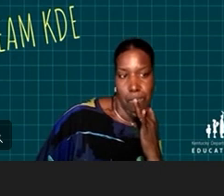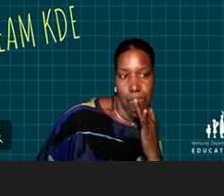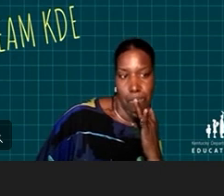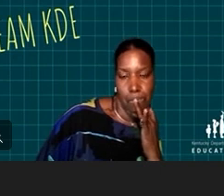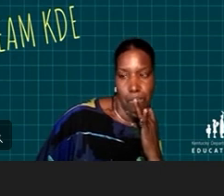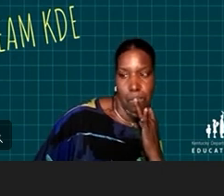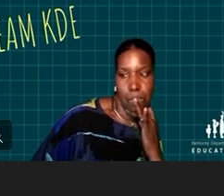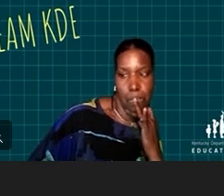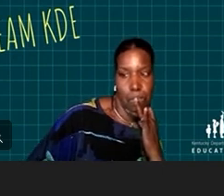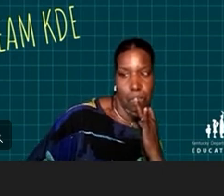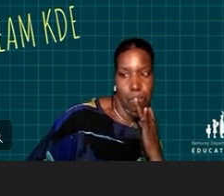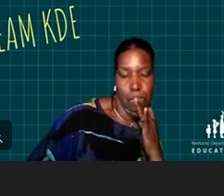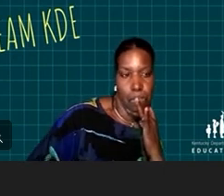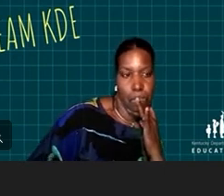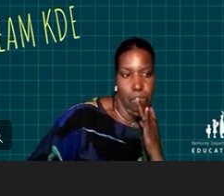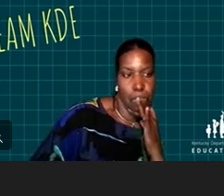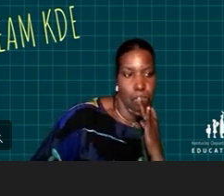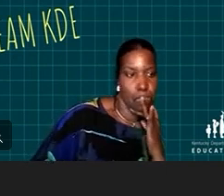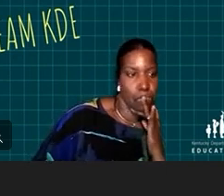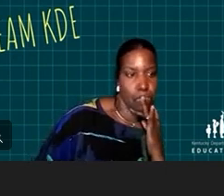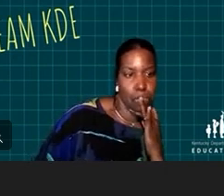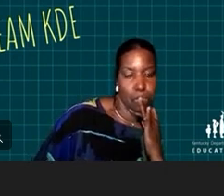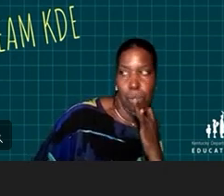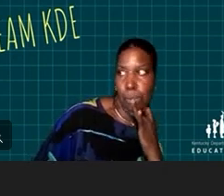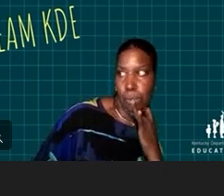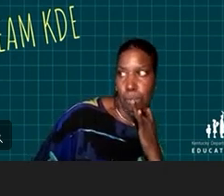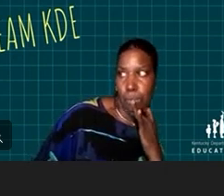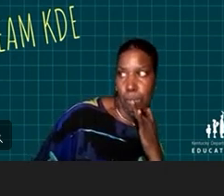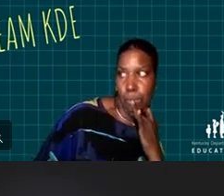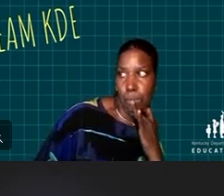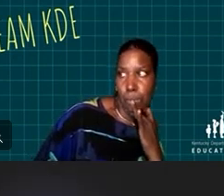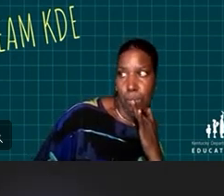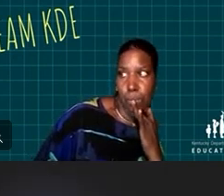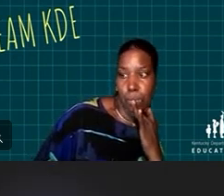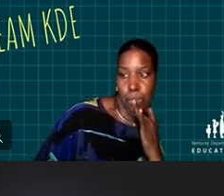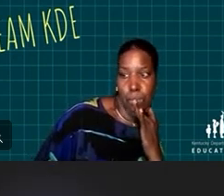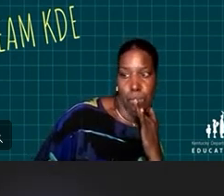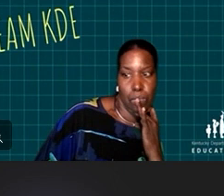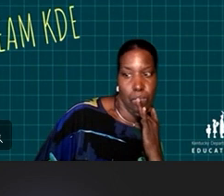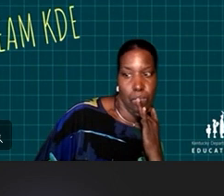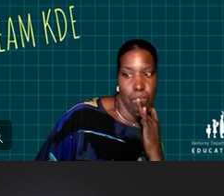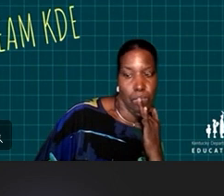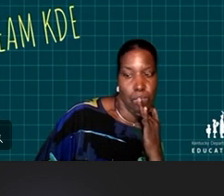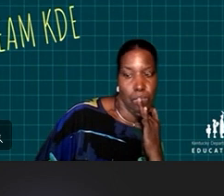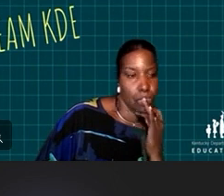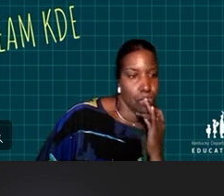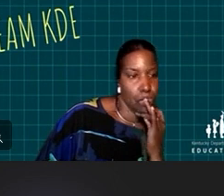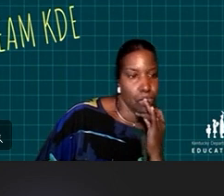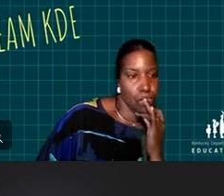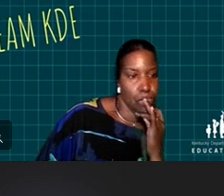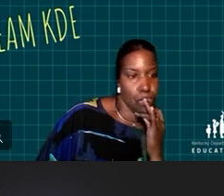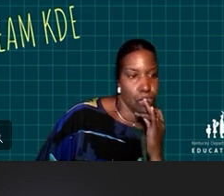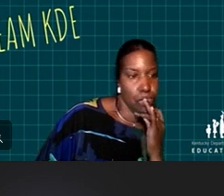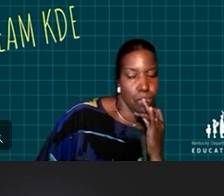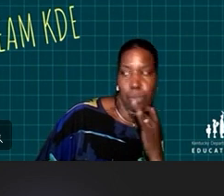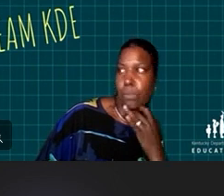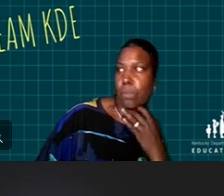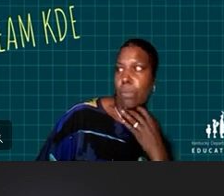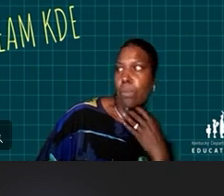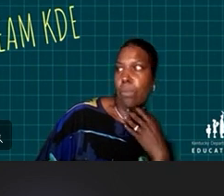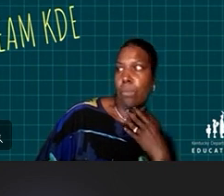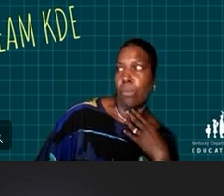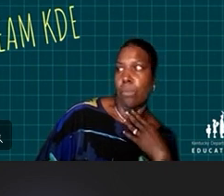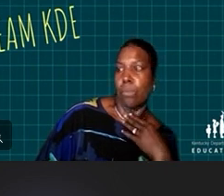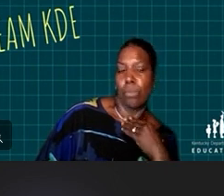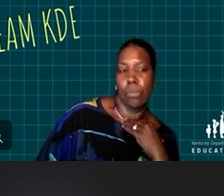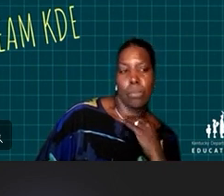and that's the key thing really involved in all of that is that. And so that may be the kind of thing that, not that we necessarily covered today, but at some